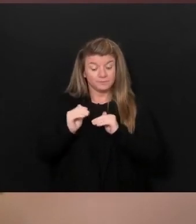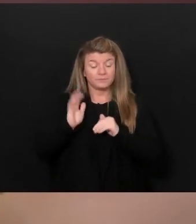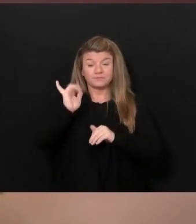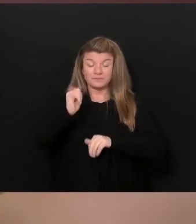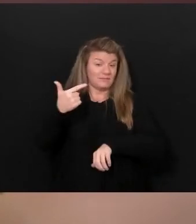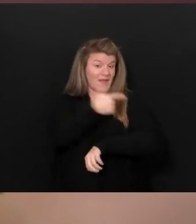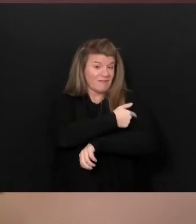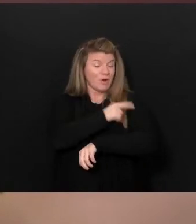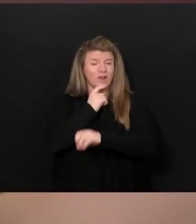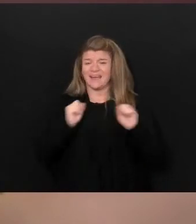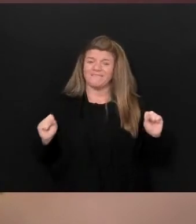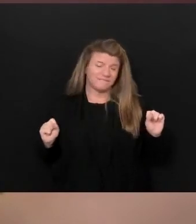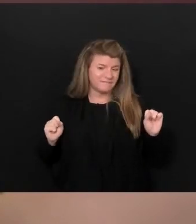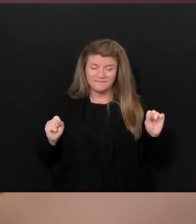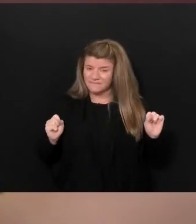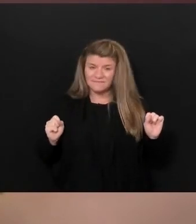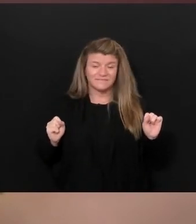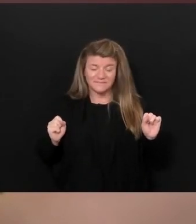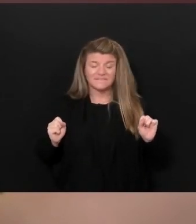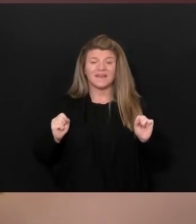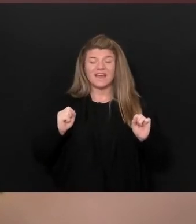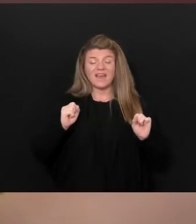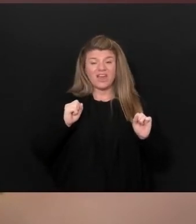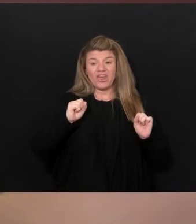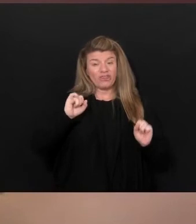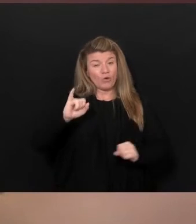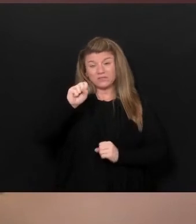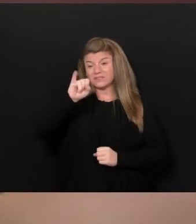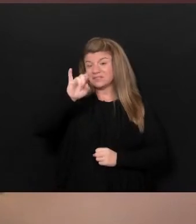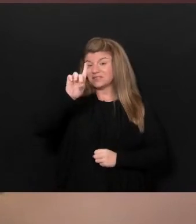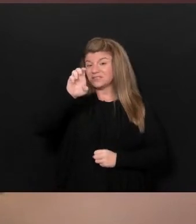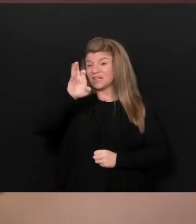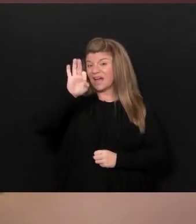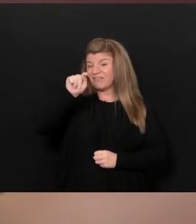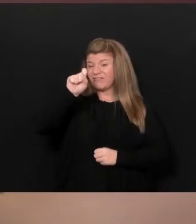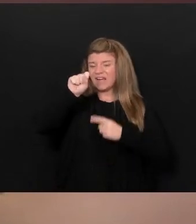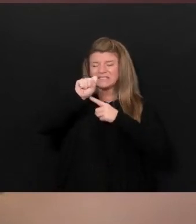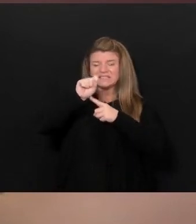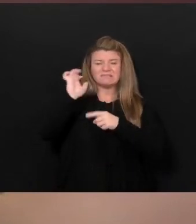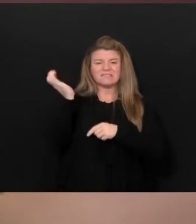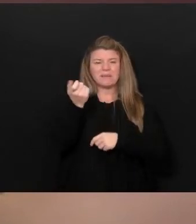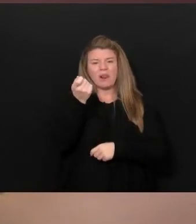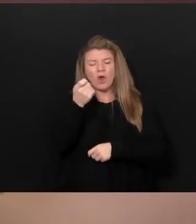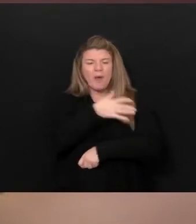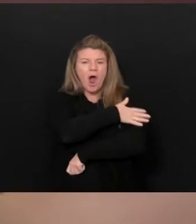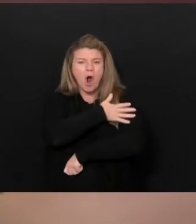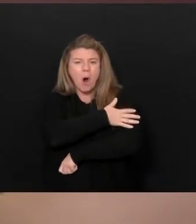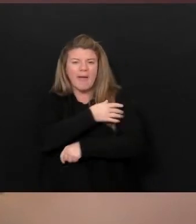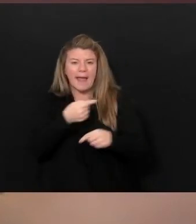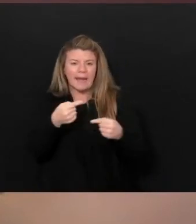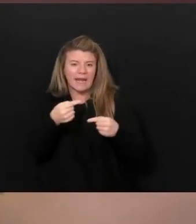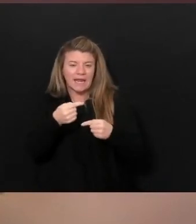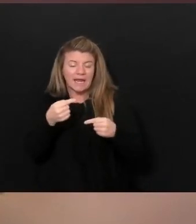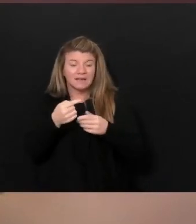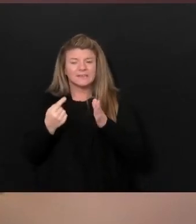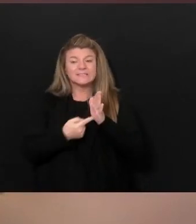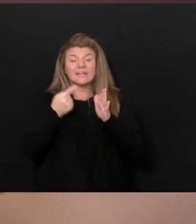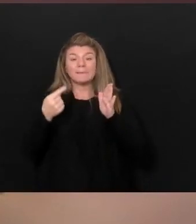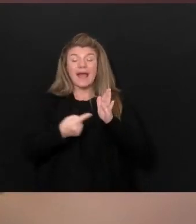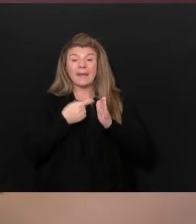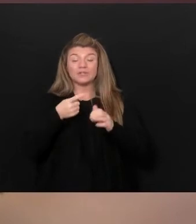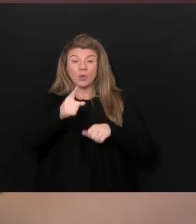vaccines are safe, as the governor said. The side effects appear to be local, maybe a little bit of arm pain, and some people after the